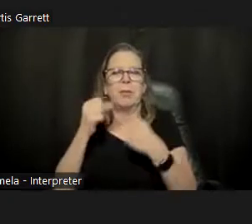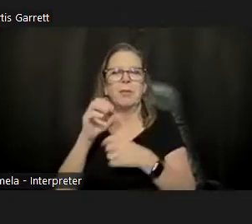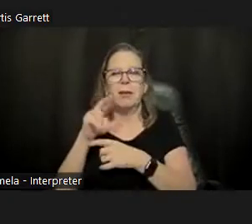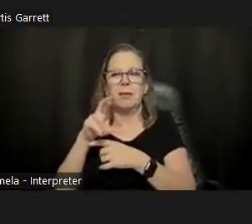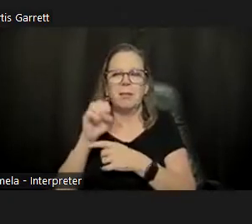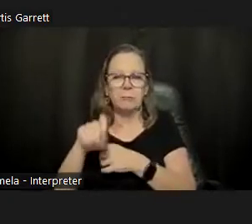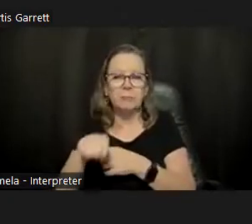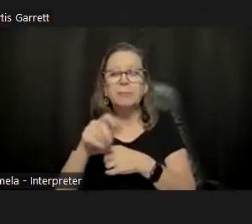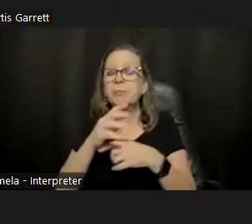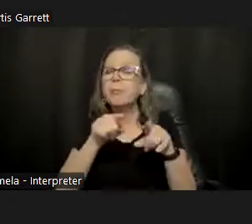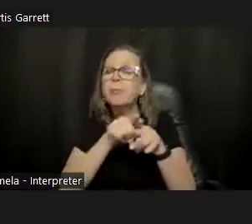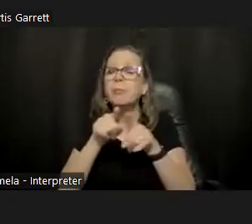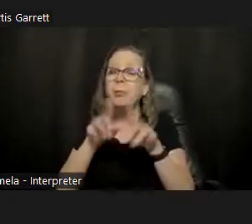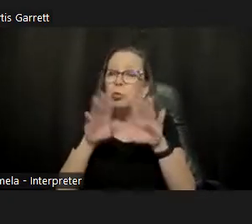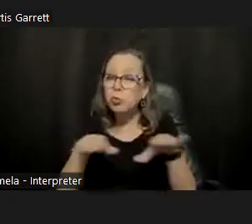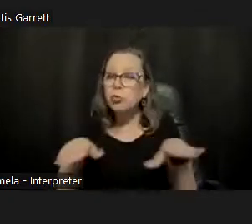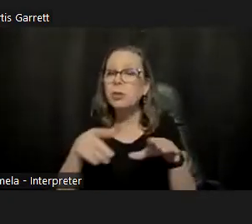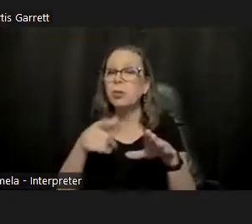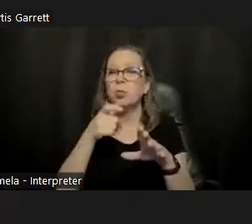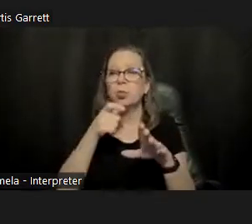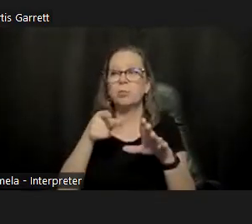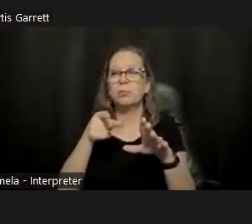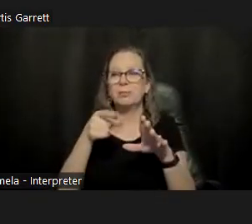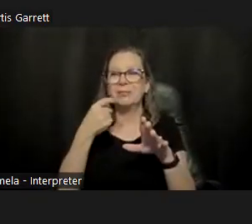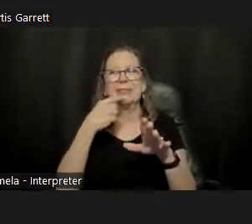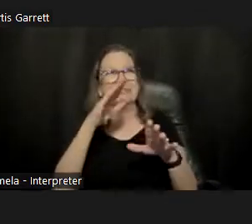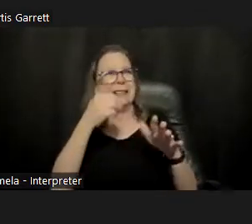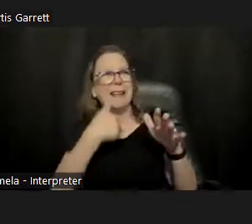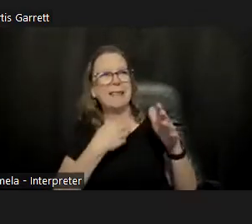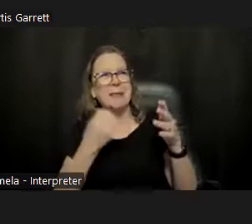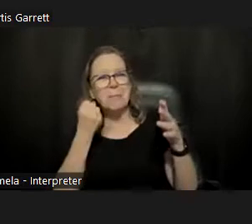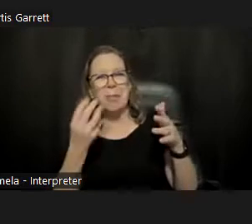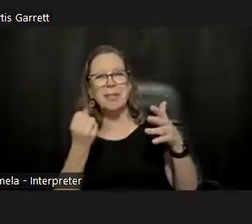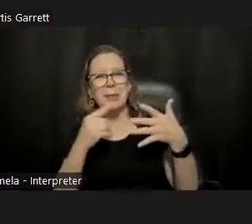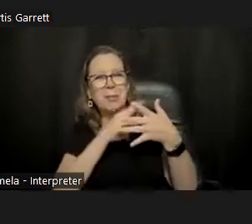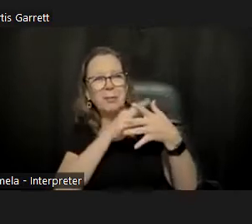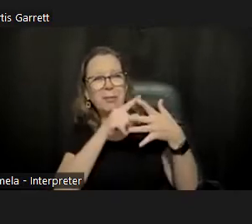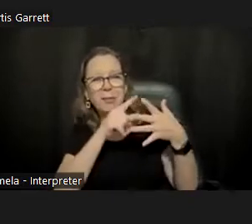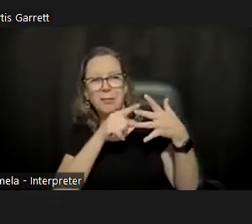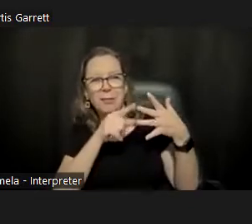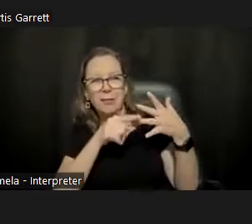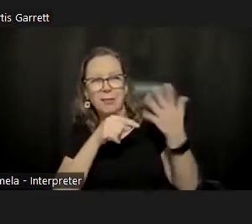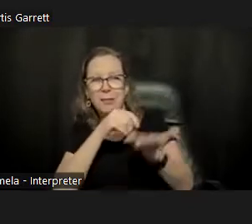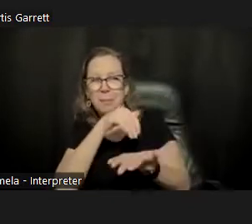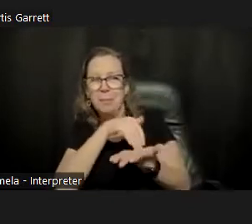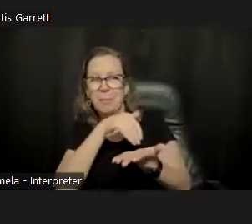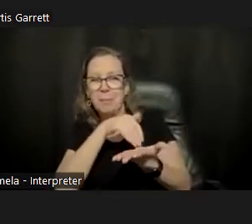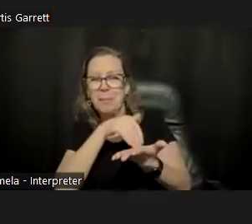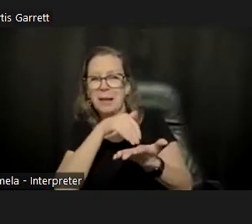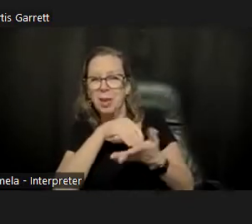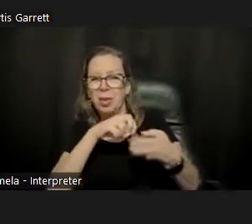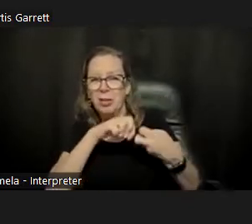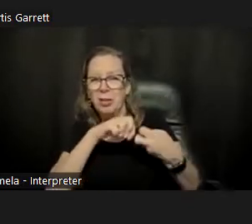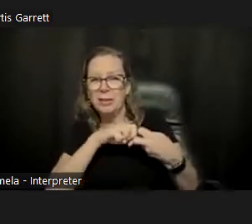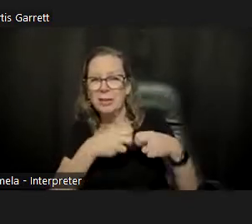also children and youth who identify as having multiple medical conditions and